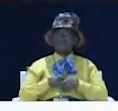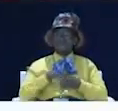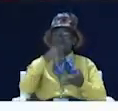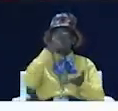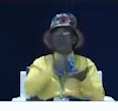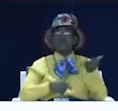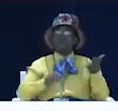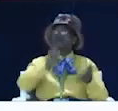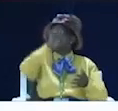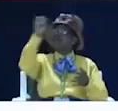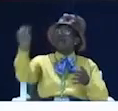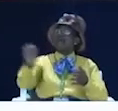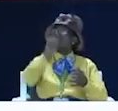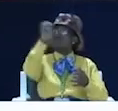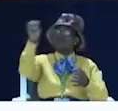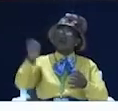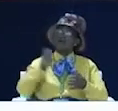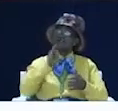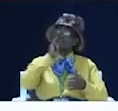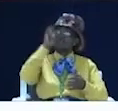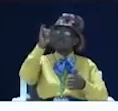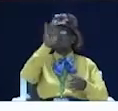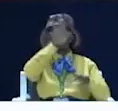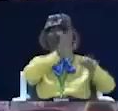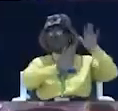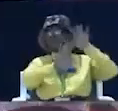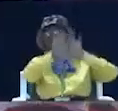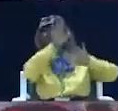Whatever is troubling you,